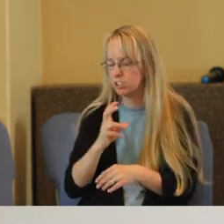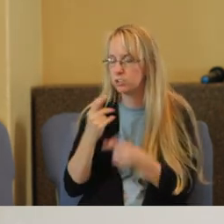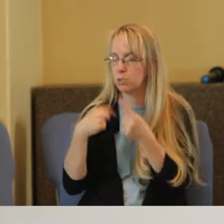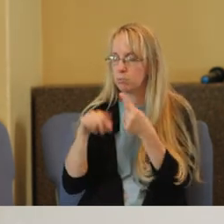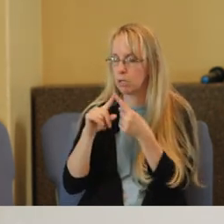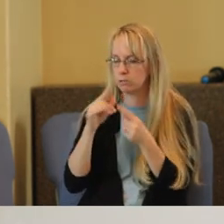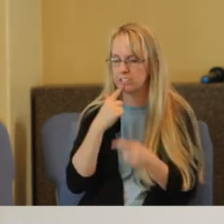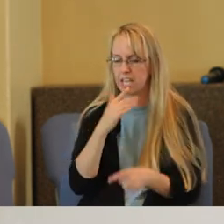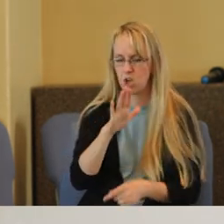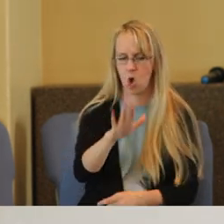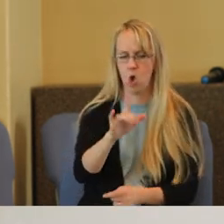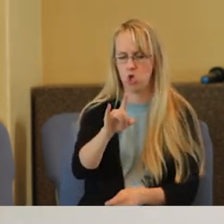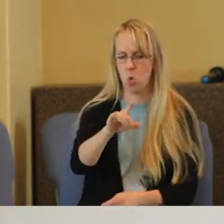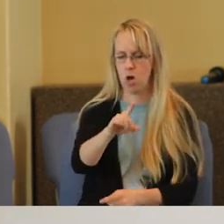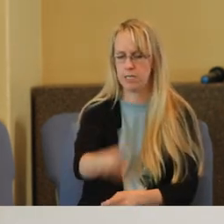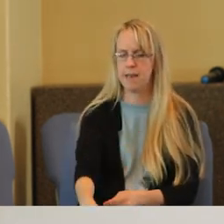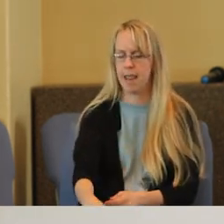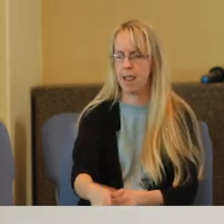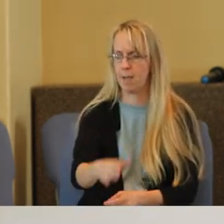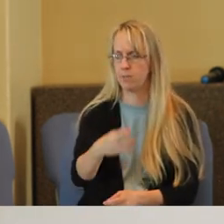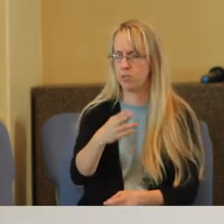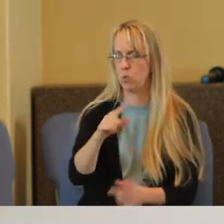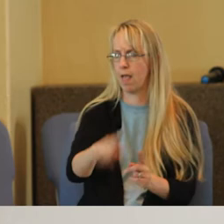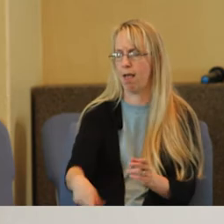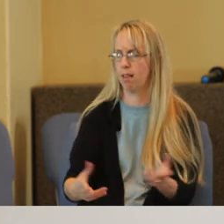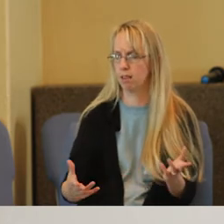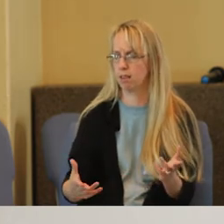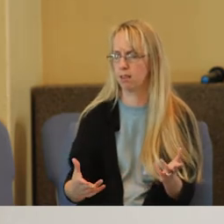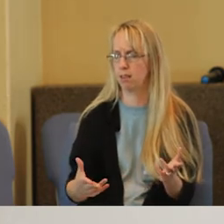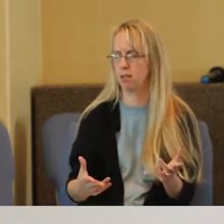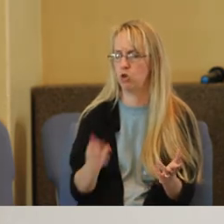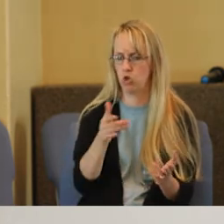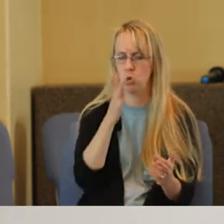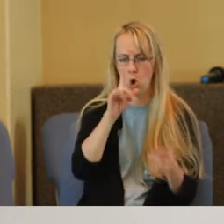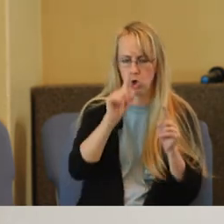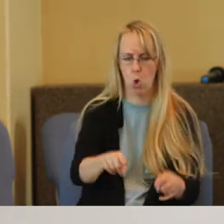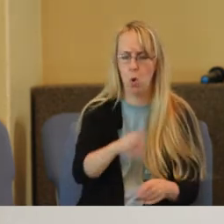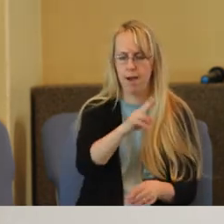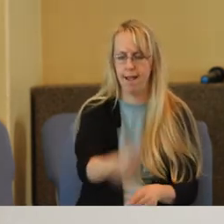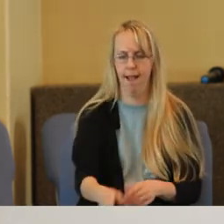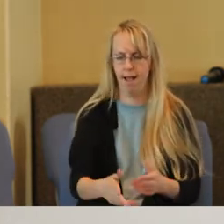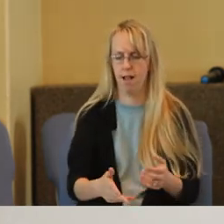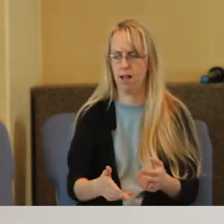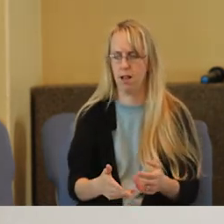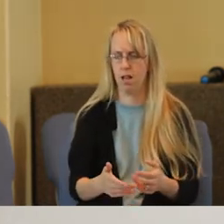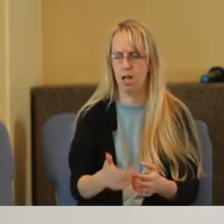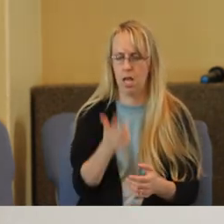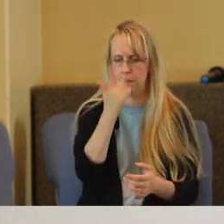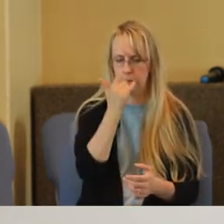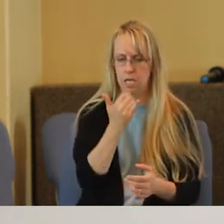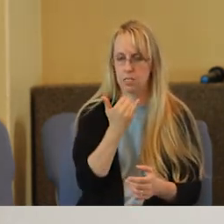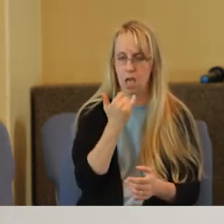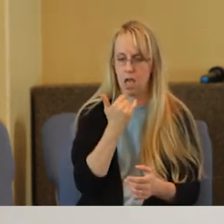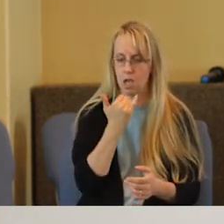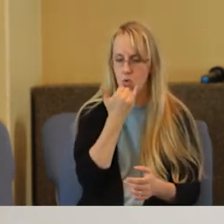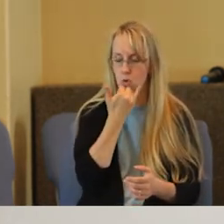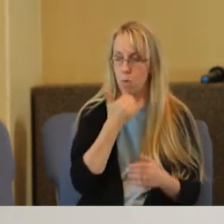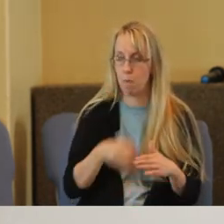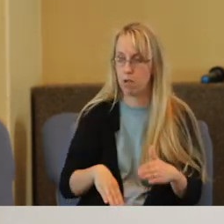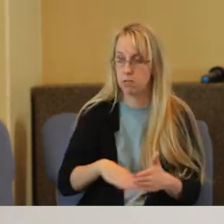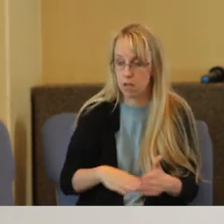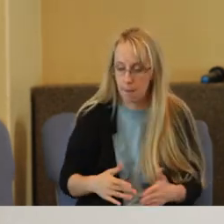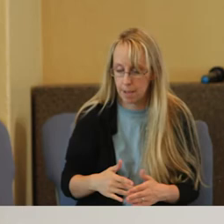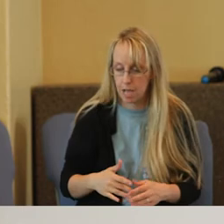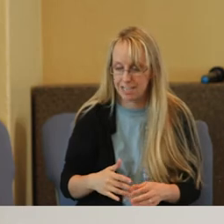you're damned, that you're going to hell because I stubbed my toe and I said a bad